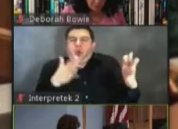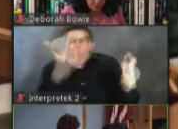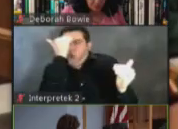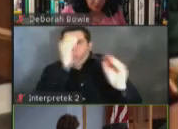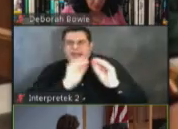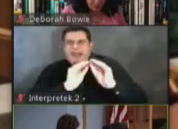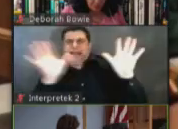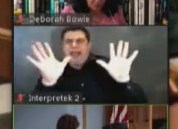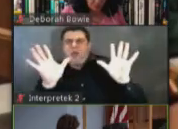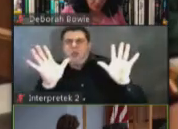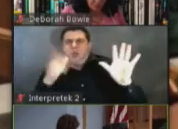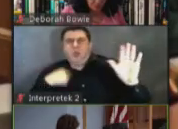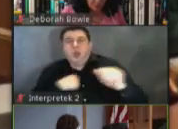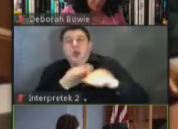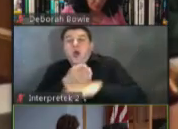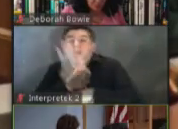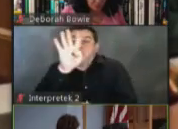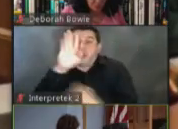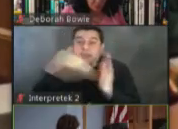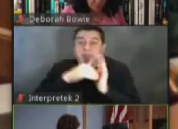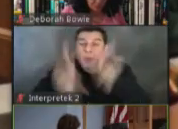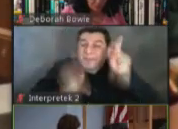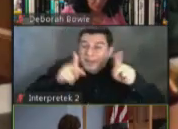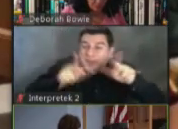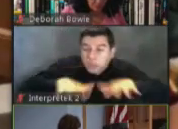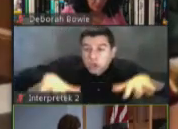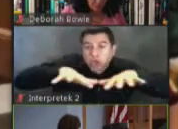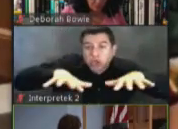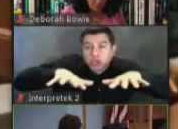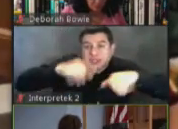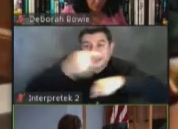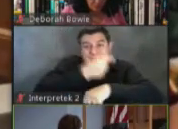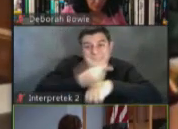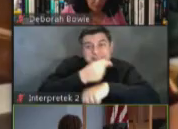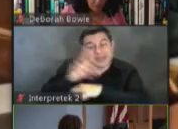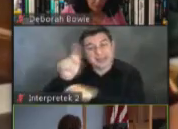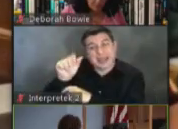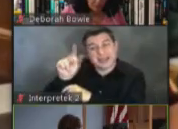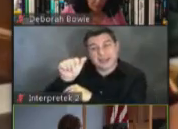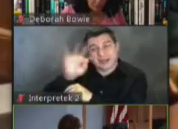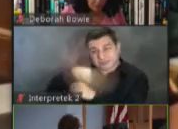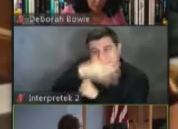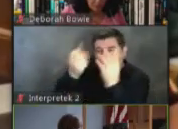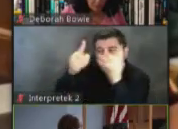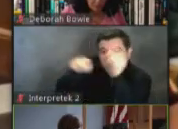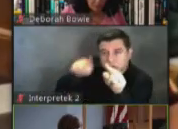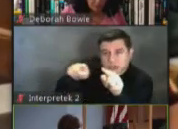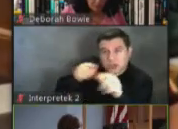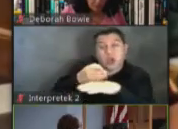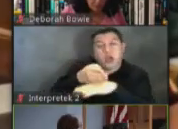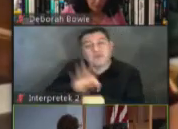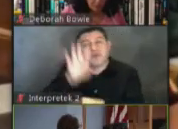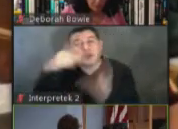people based on the data that are needing affordable housing. What I would like to